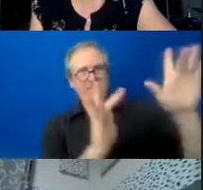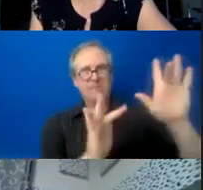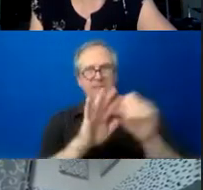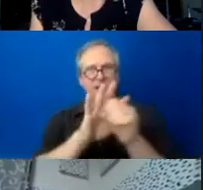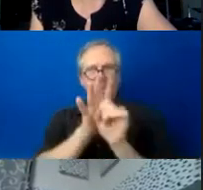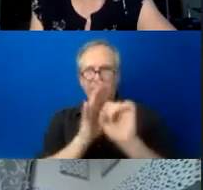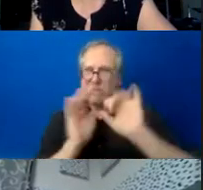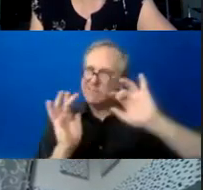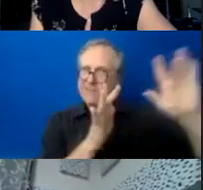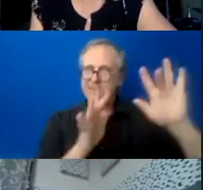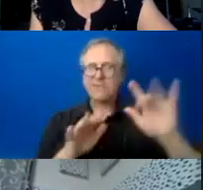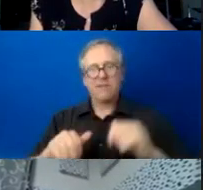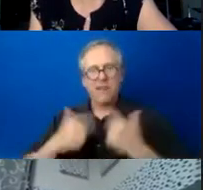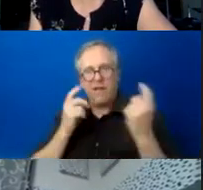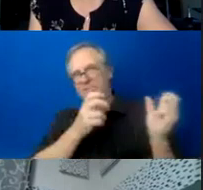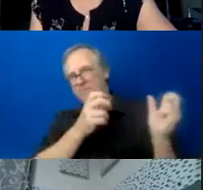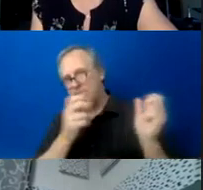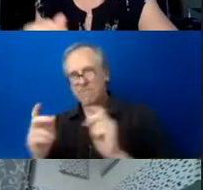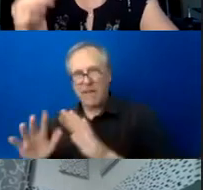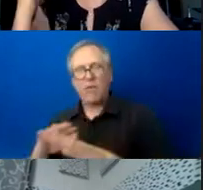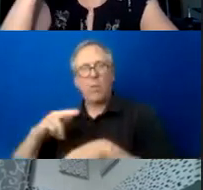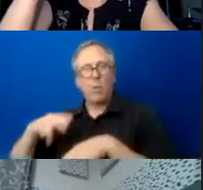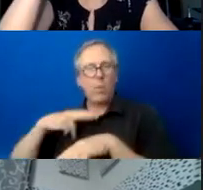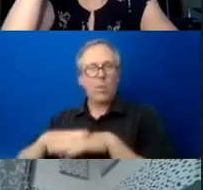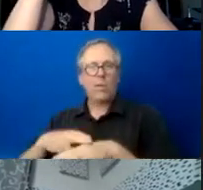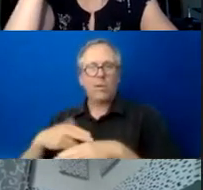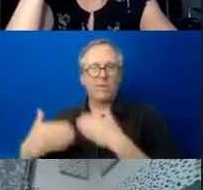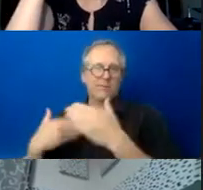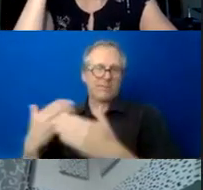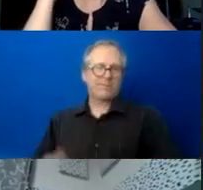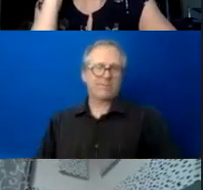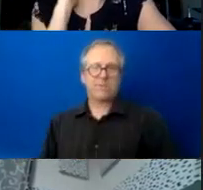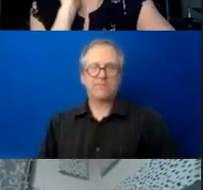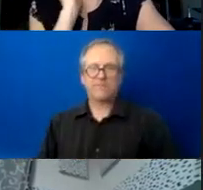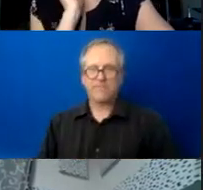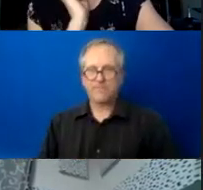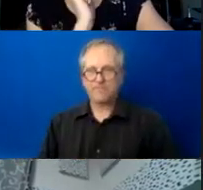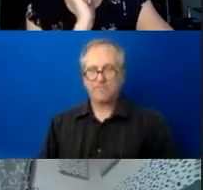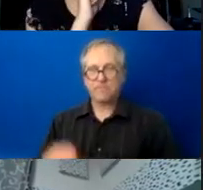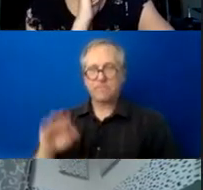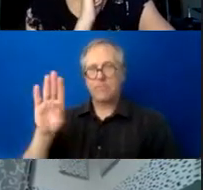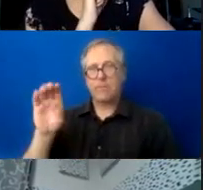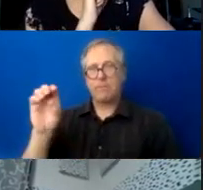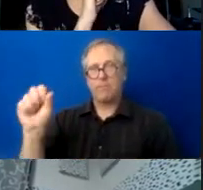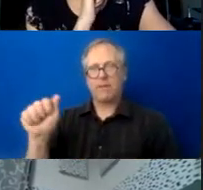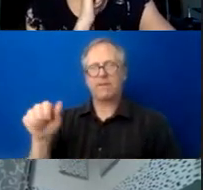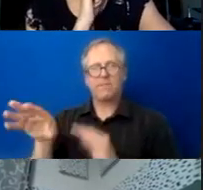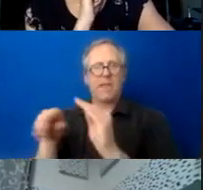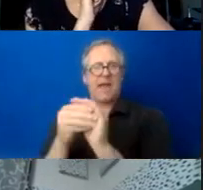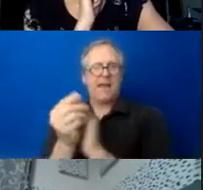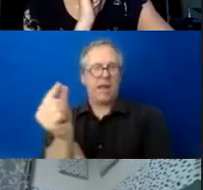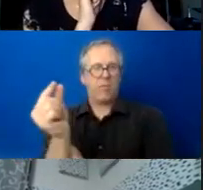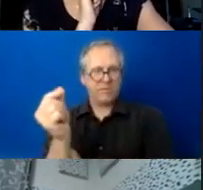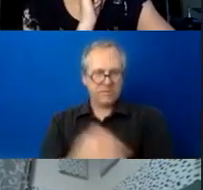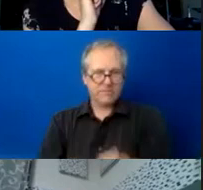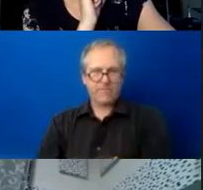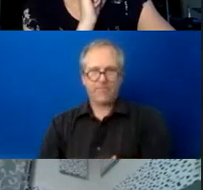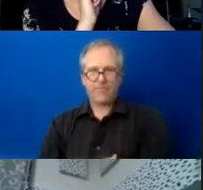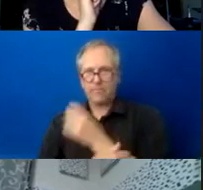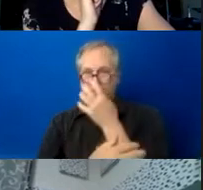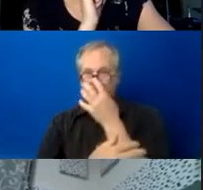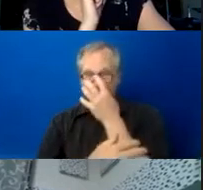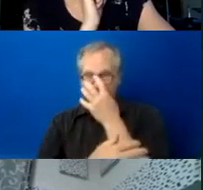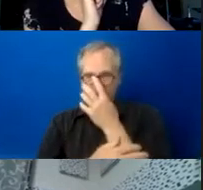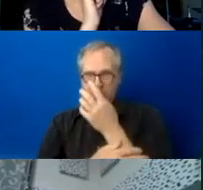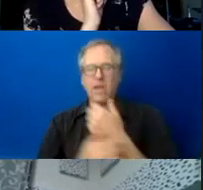normal. Yeah, absolutely. Oh, I'm sorry. I'm just going to add a little bit, just because, I